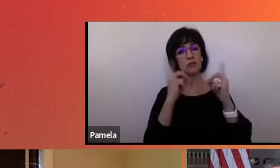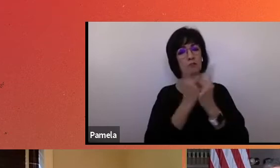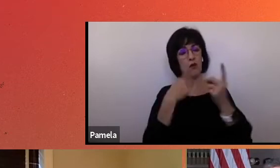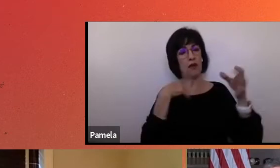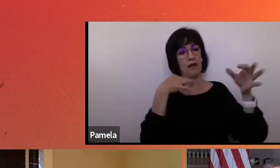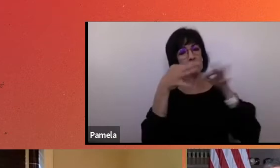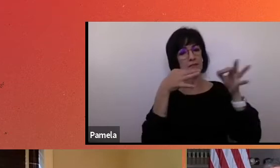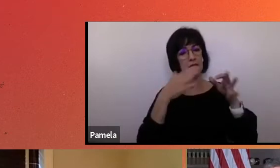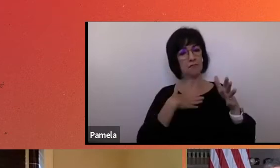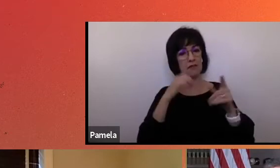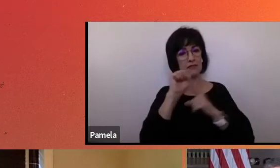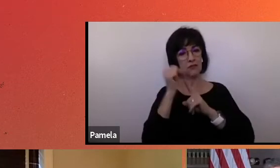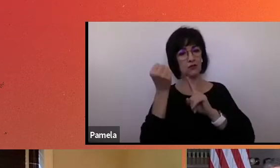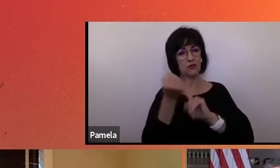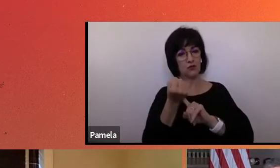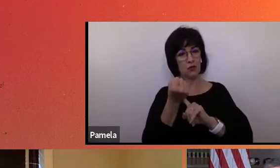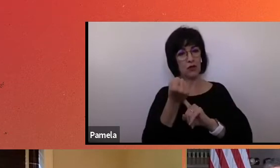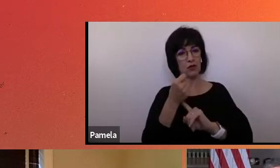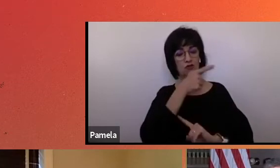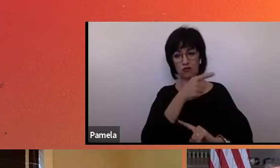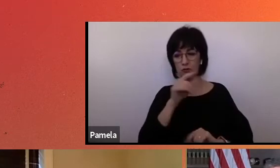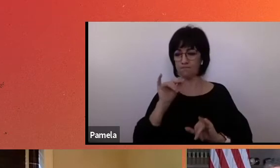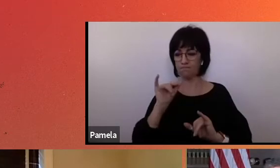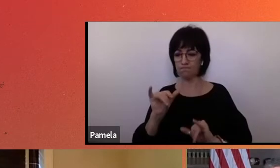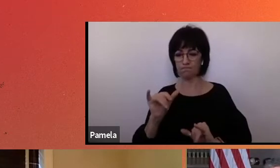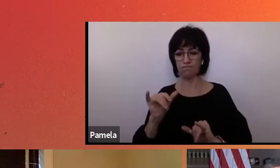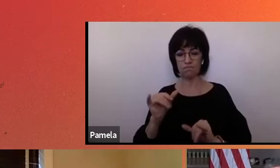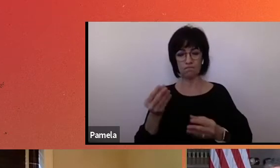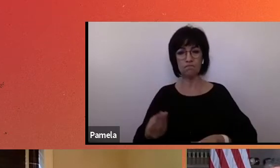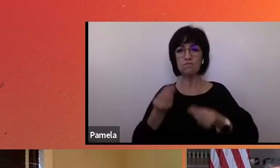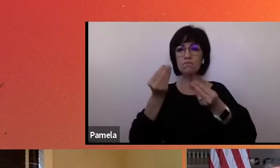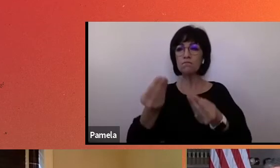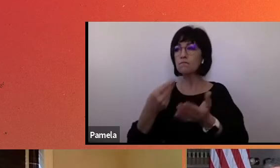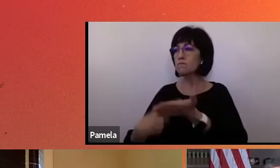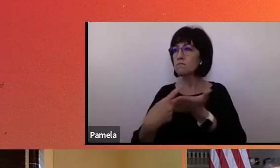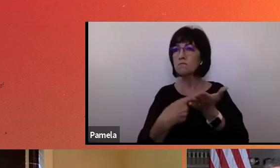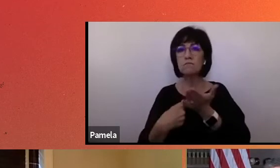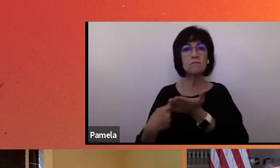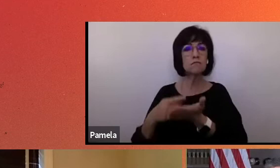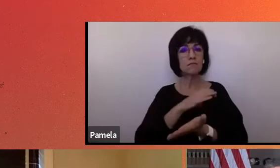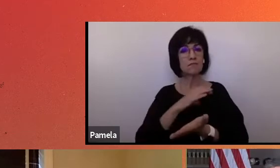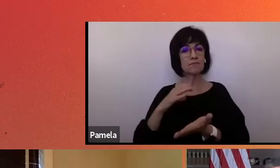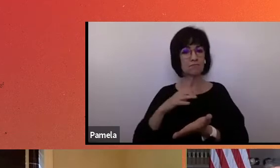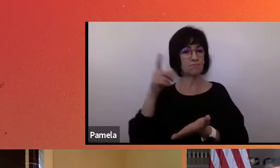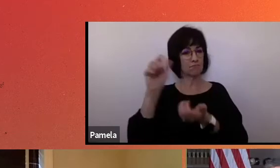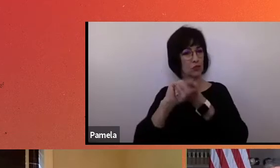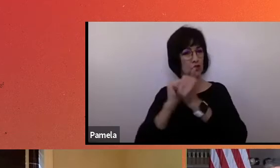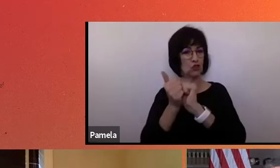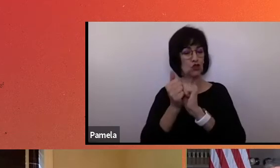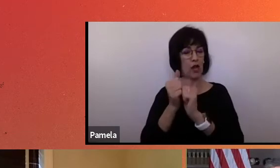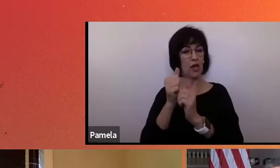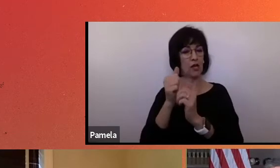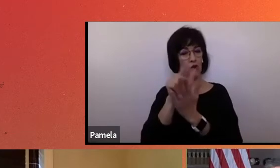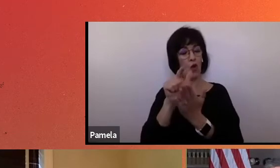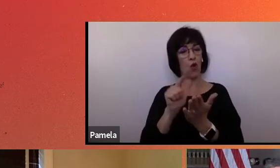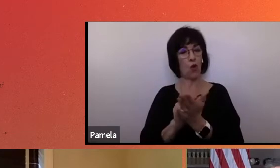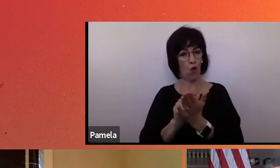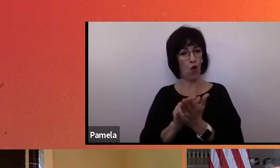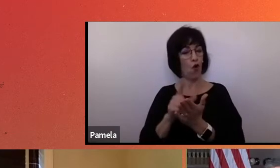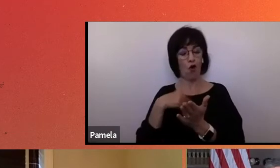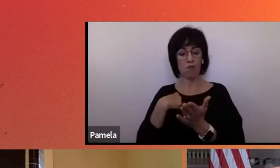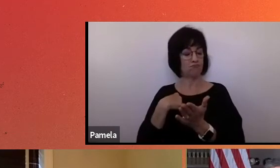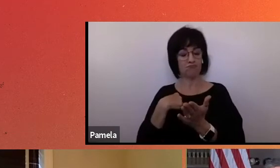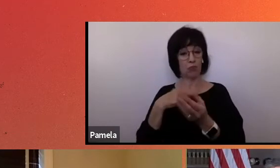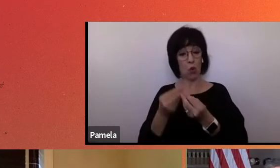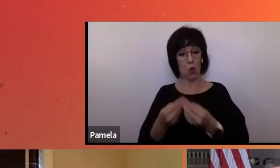And she took it before the committee and they changed the law so that I didn't lose but 6 credits. So when I got my master's, I